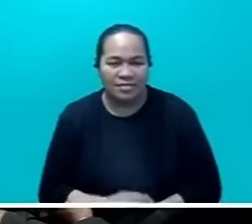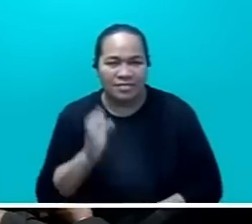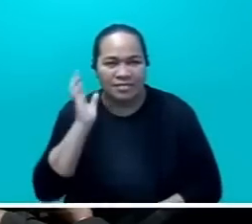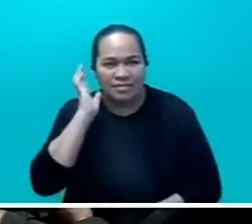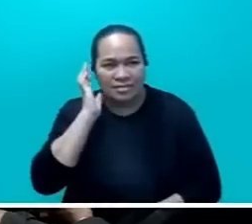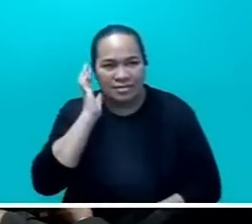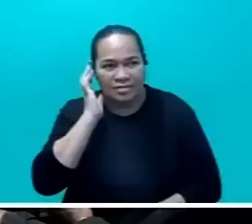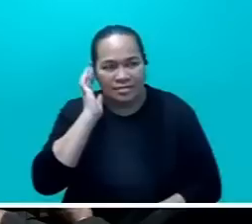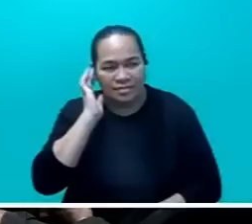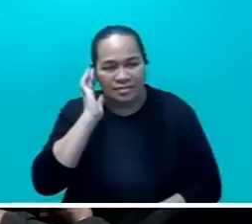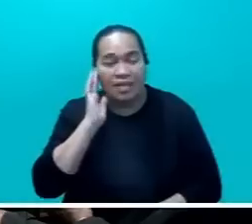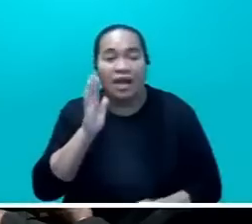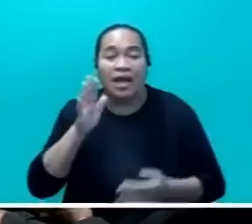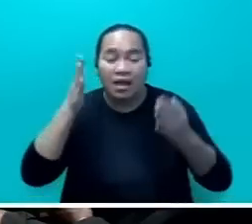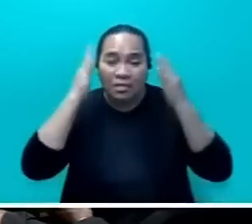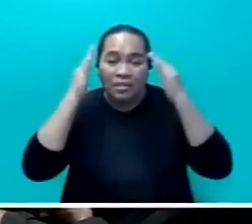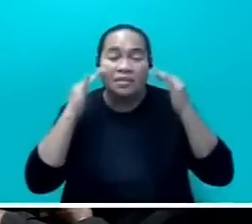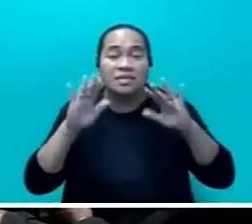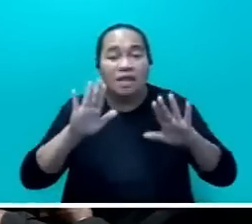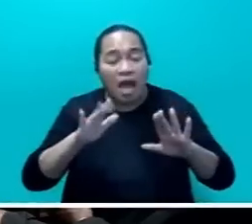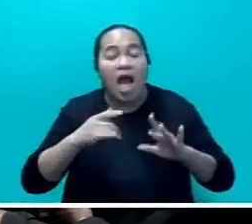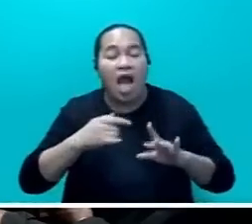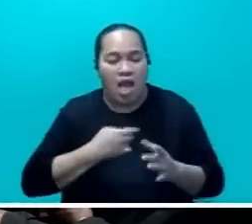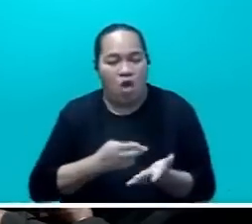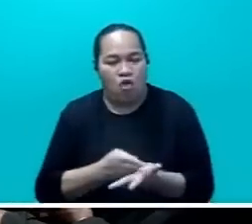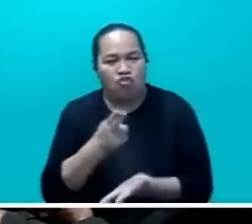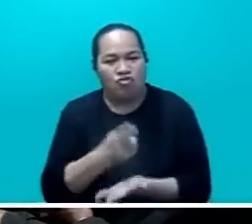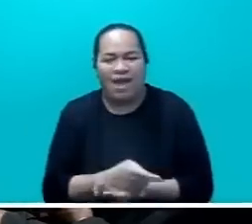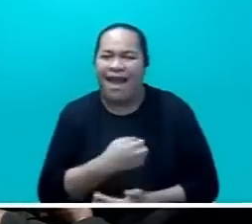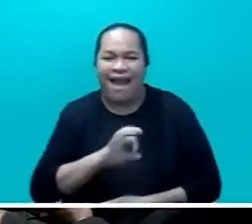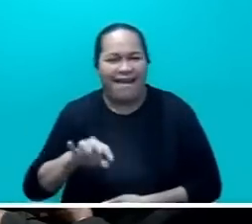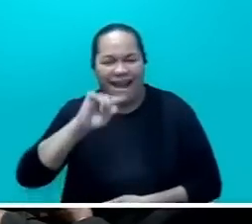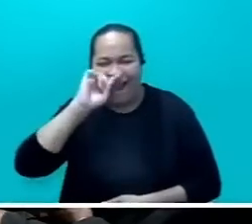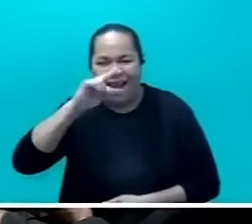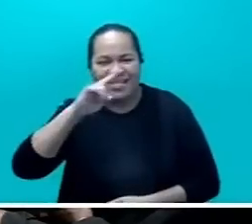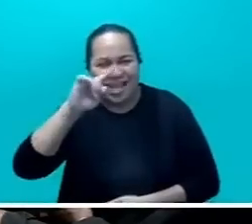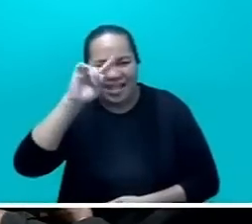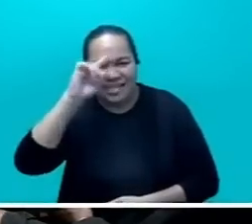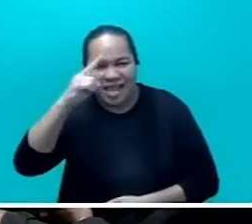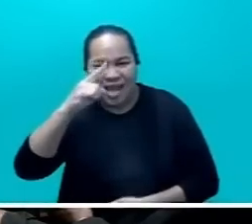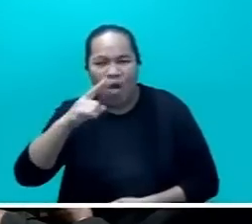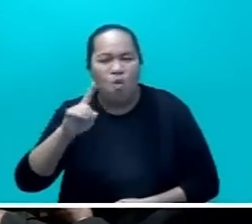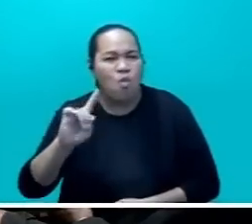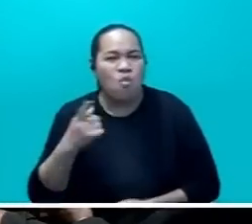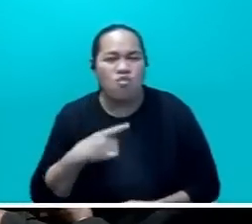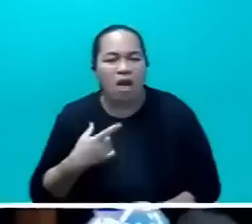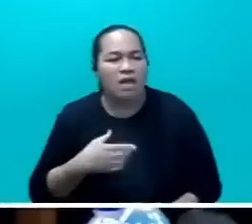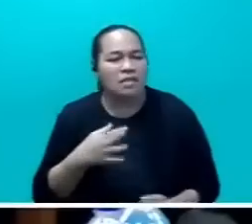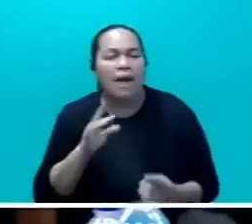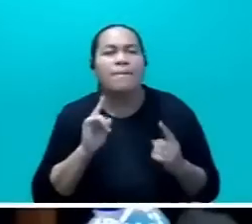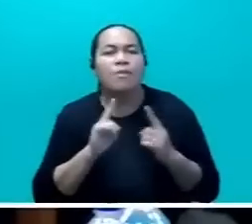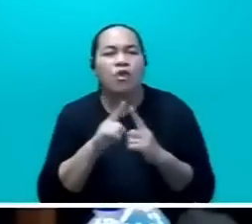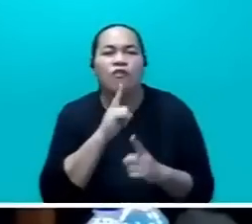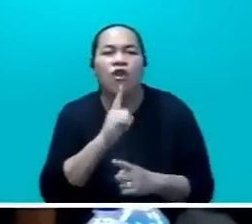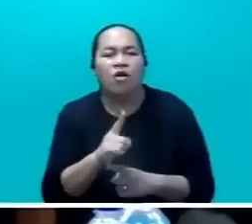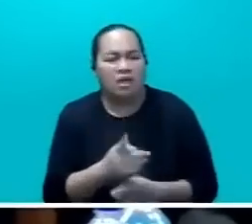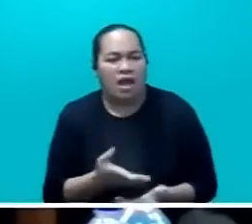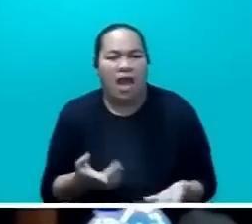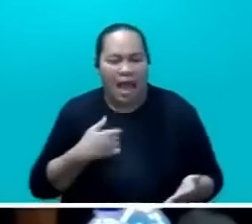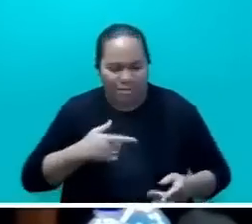Mr. Speaker, I honestly, I can't understand what the point of order for that honourable member is.